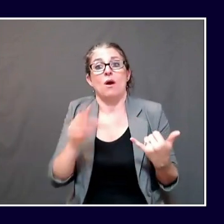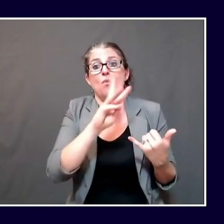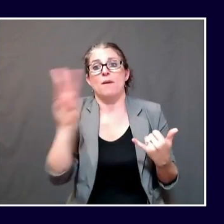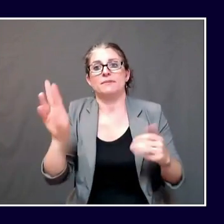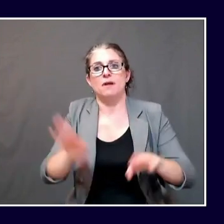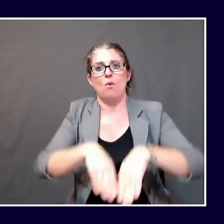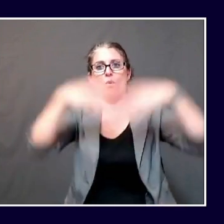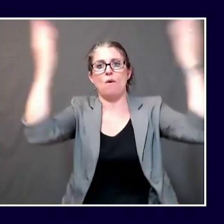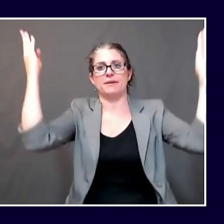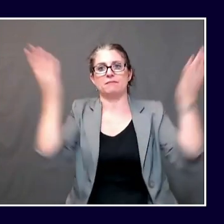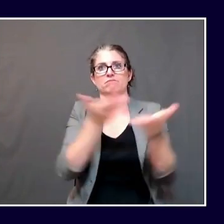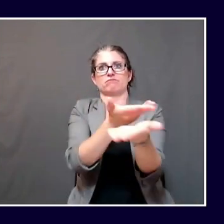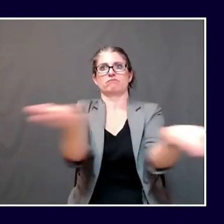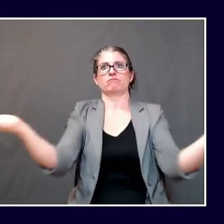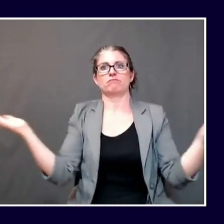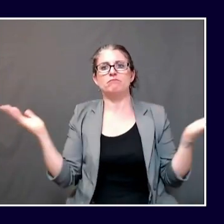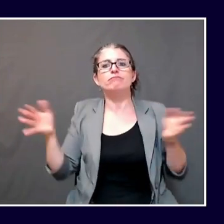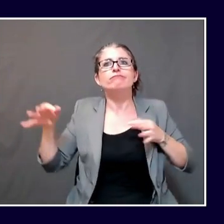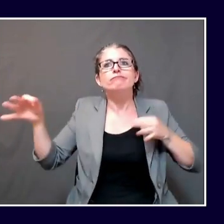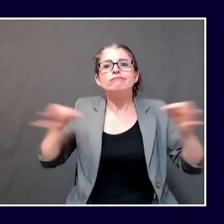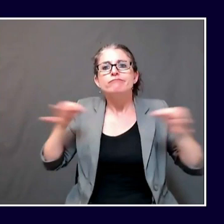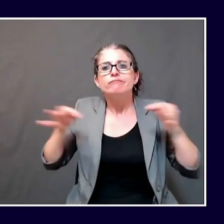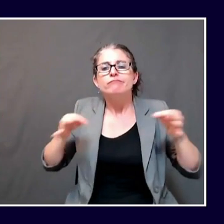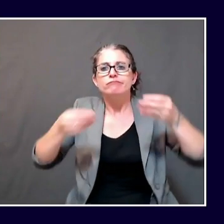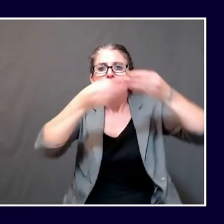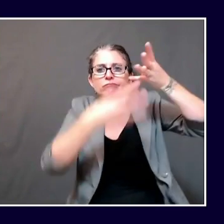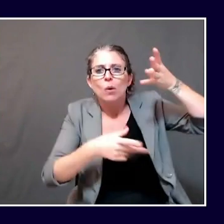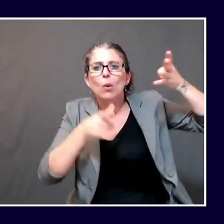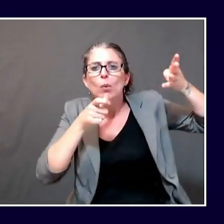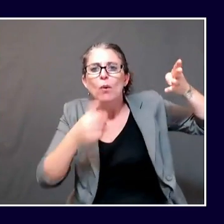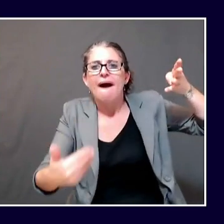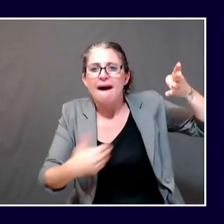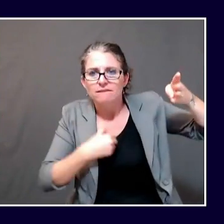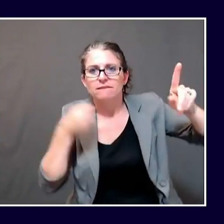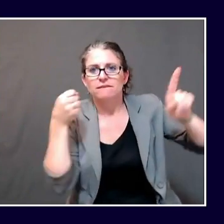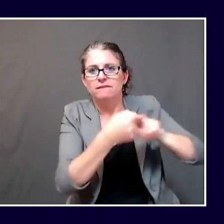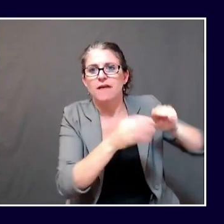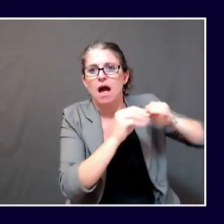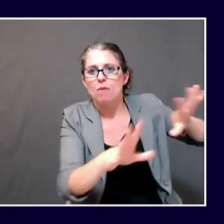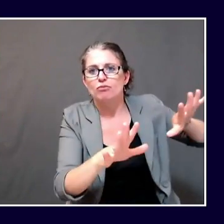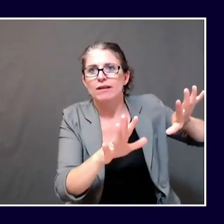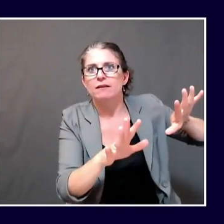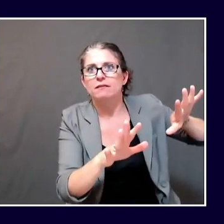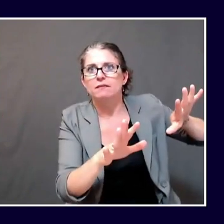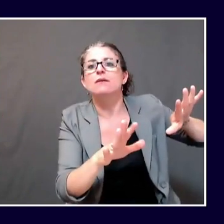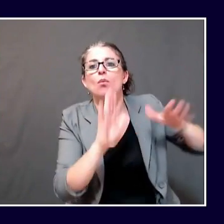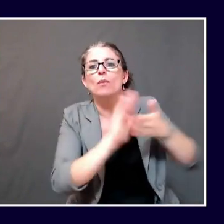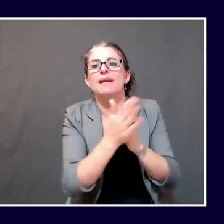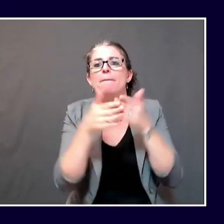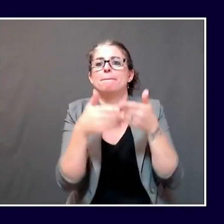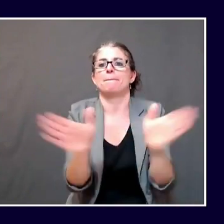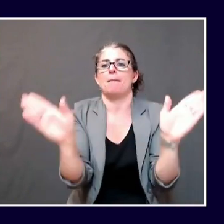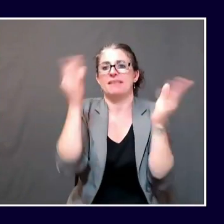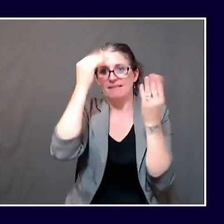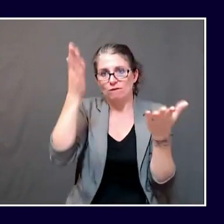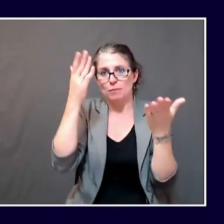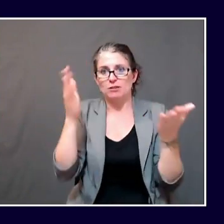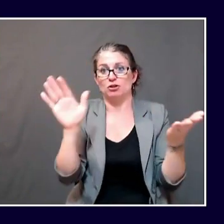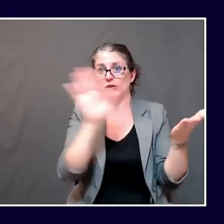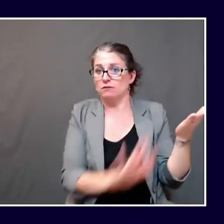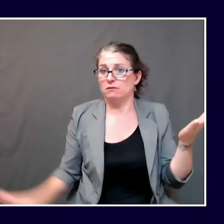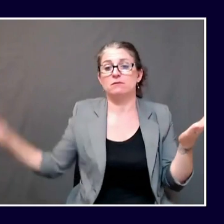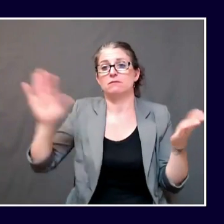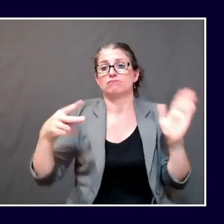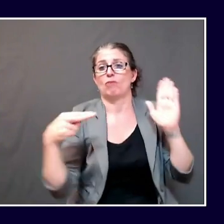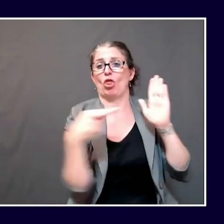and school cases. Do you know when that might occur and what the